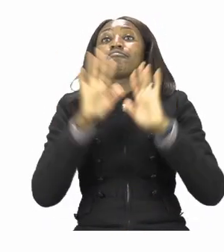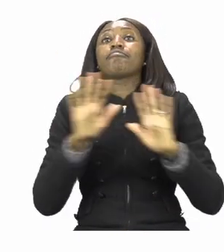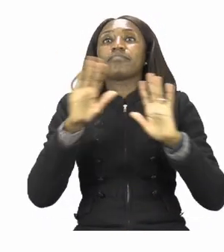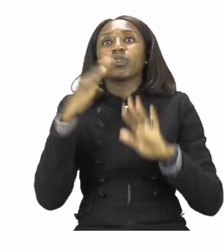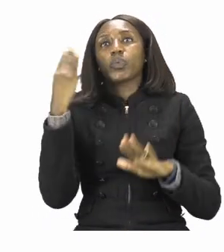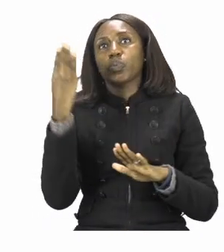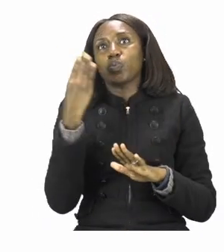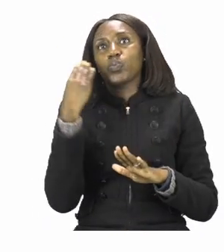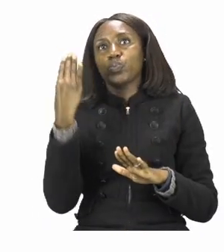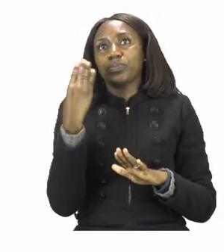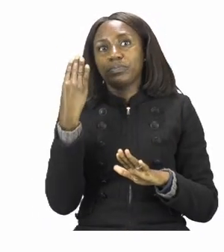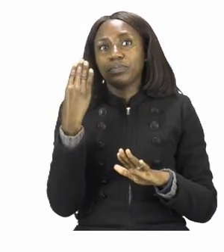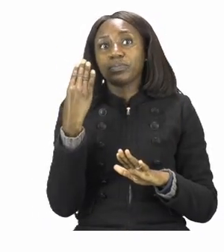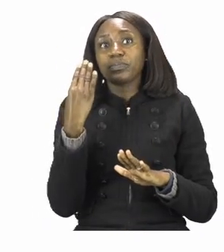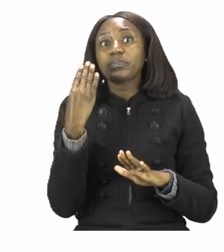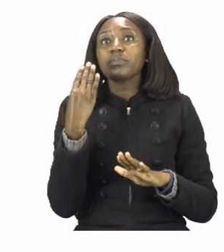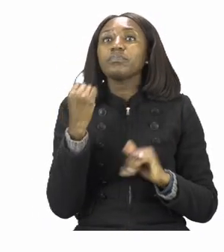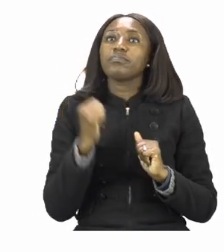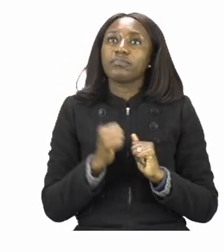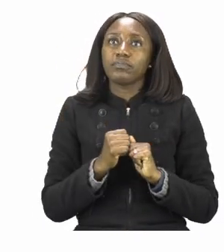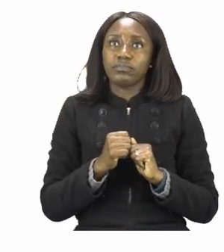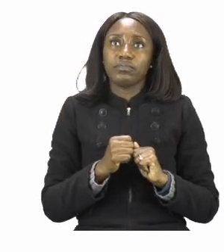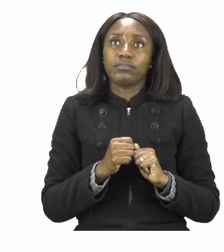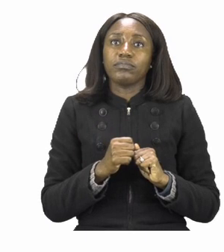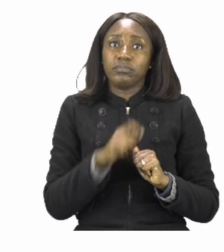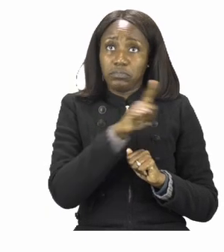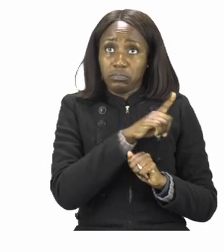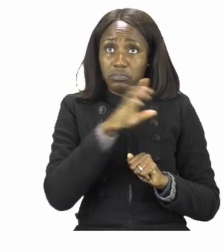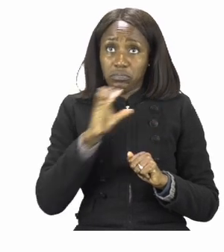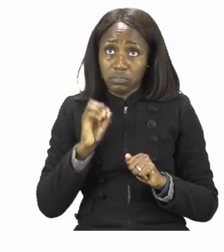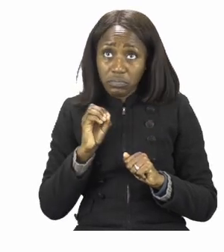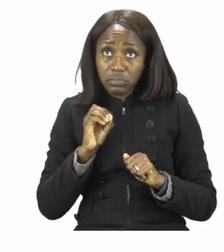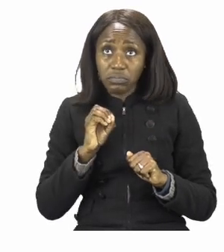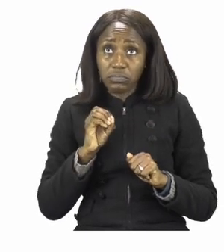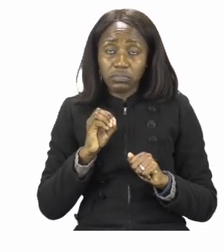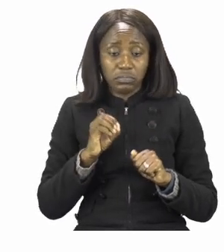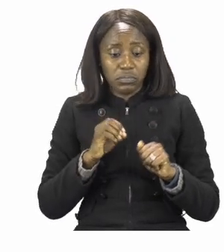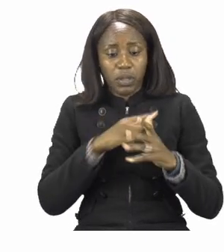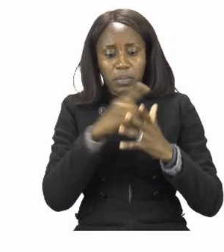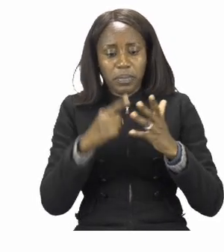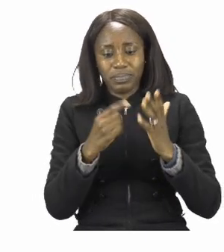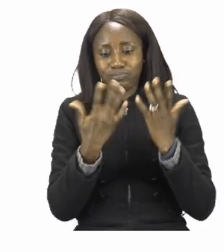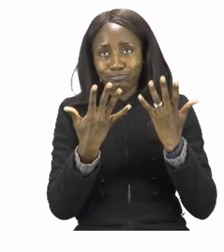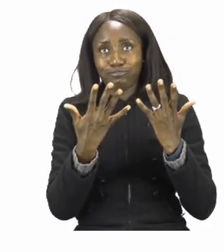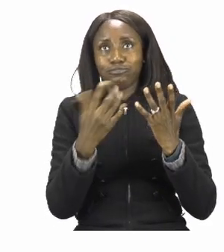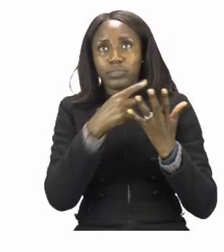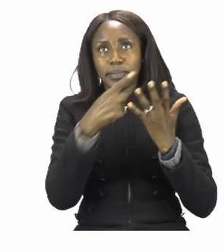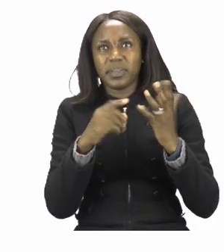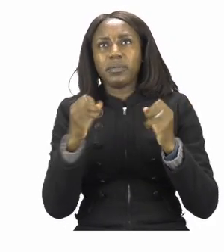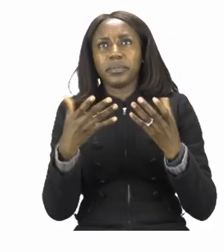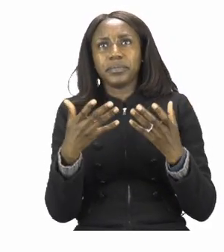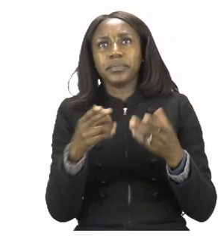time you will be using blue. So take your time, boys and girls.